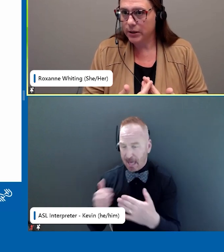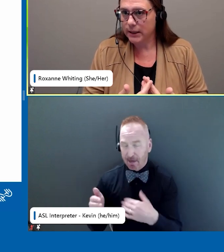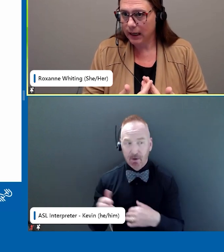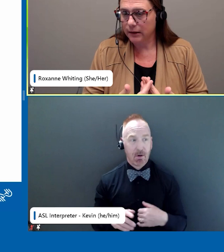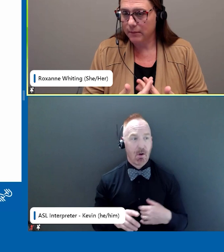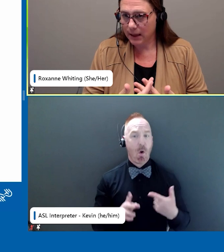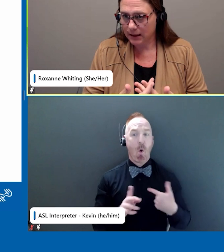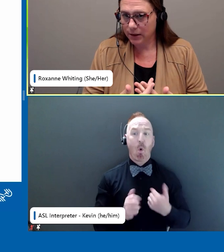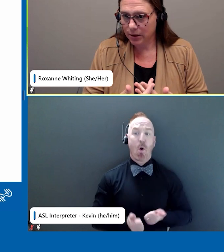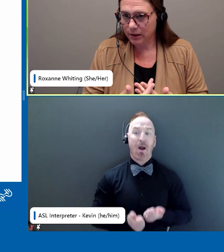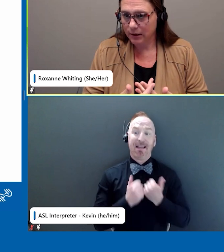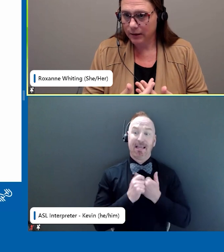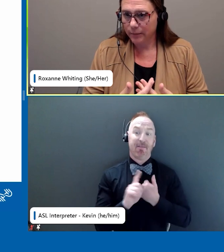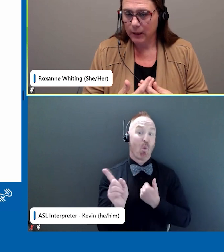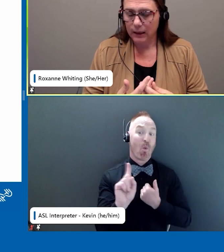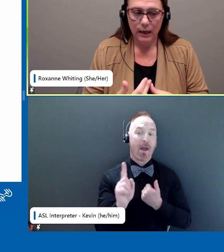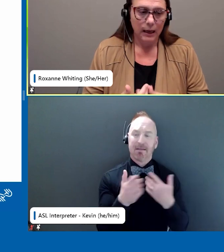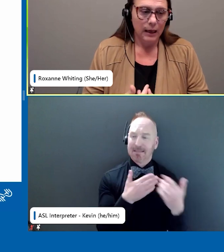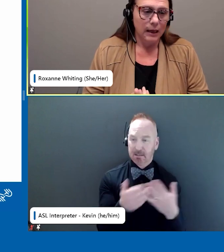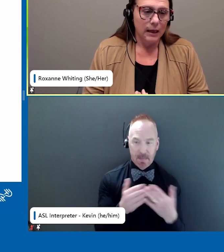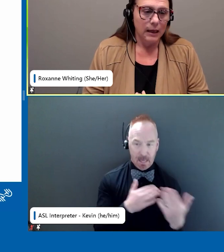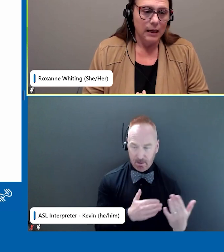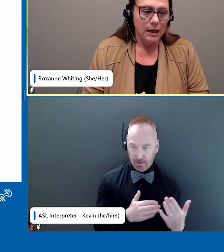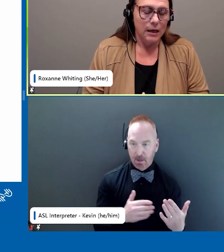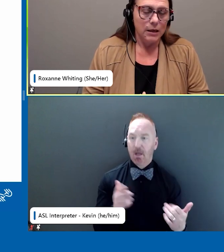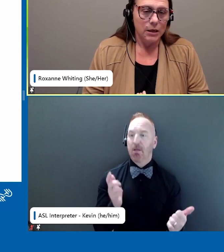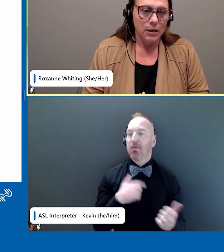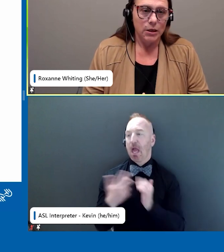fully understand the message.